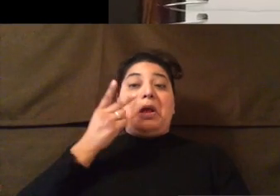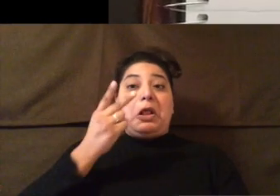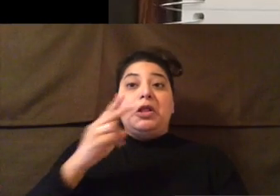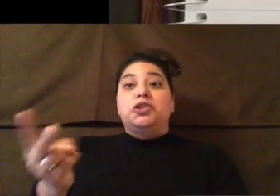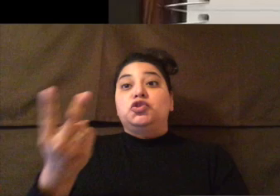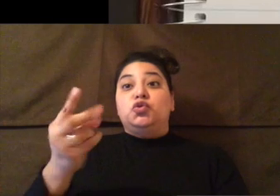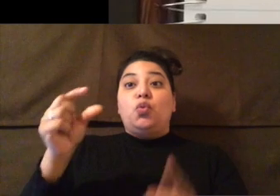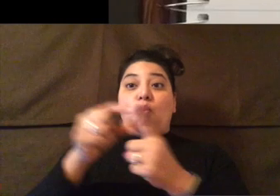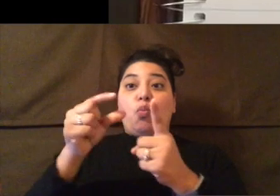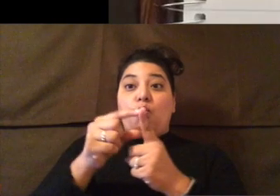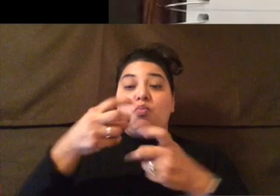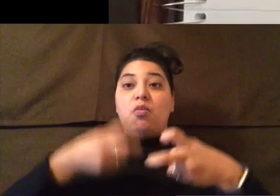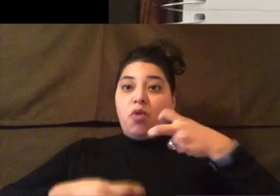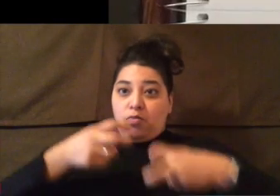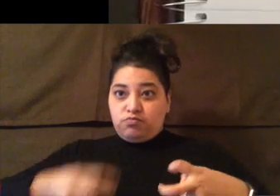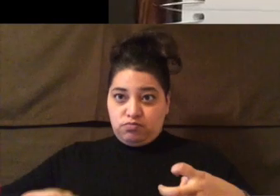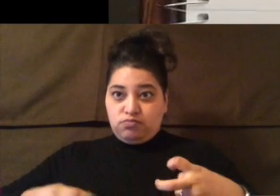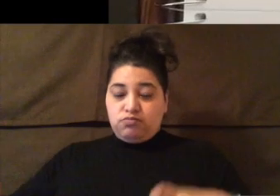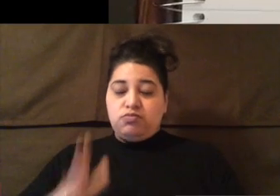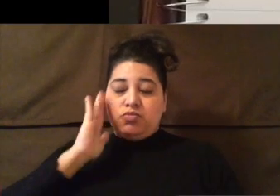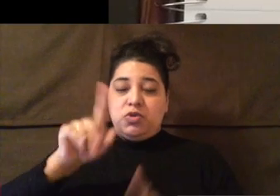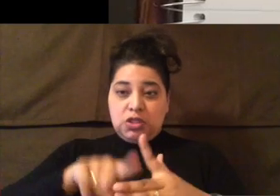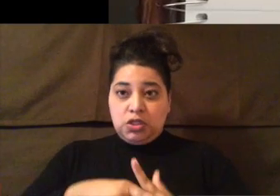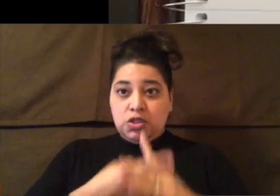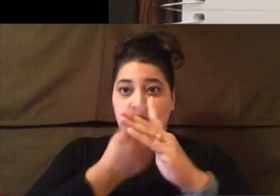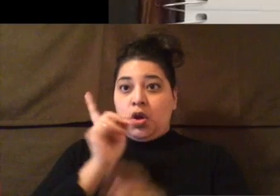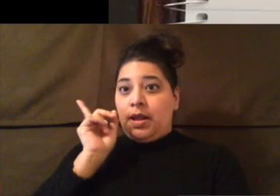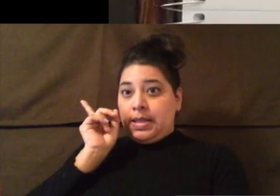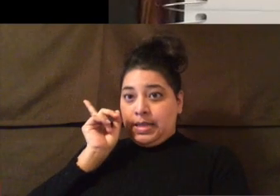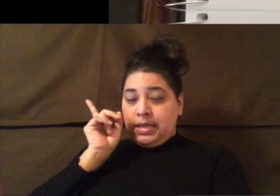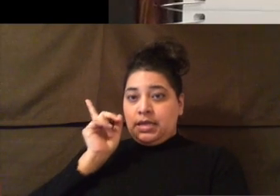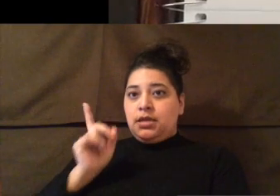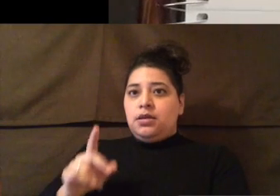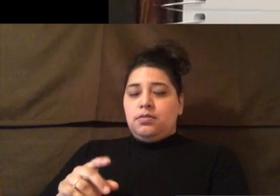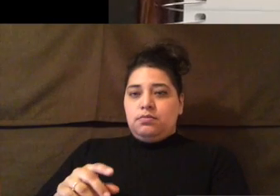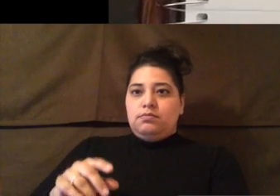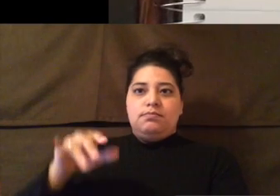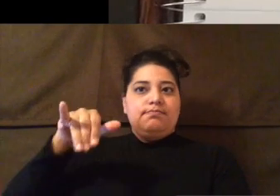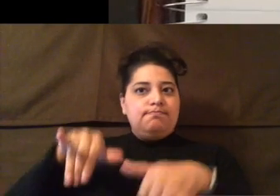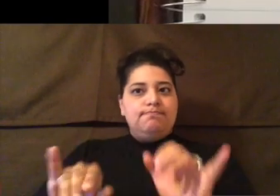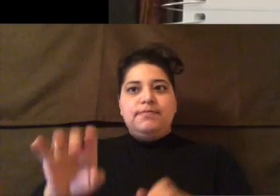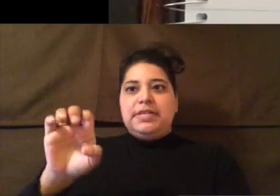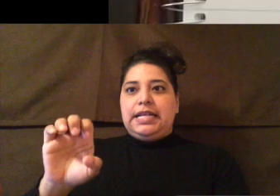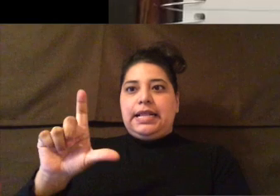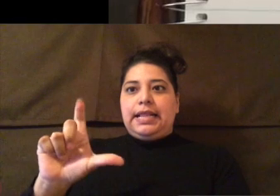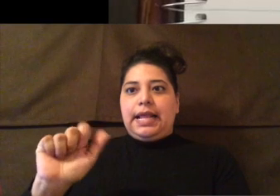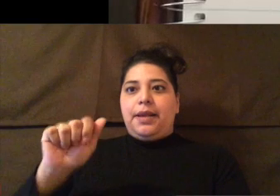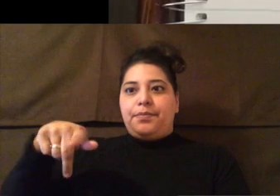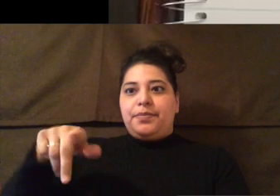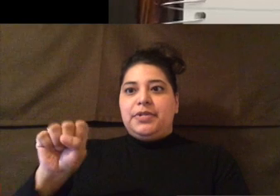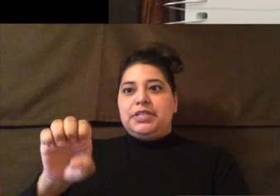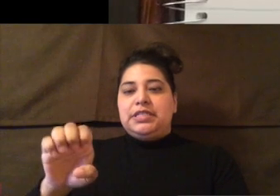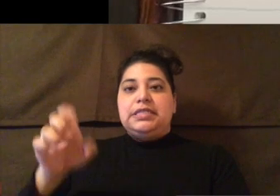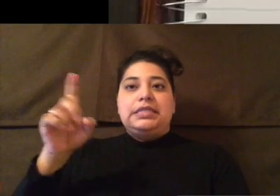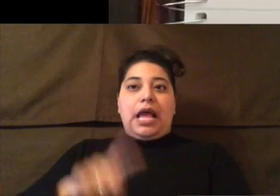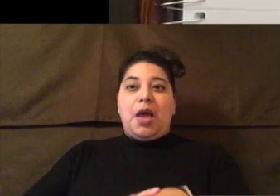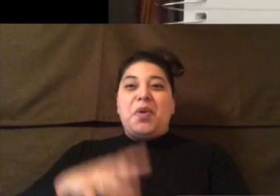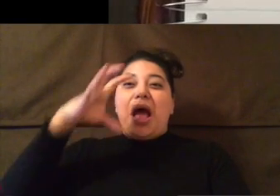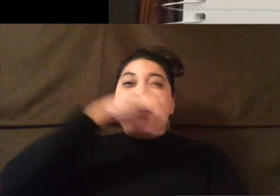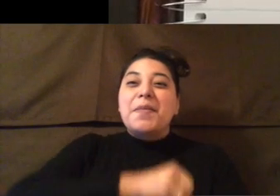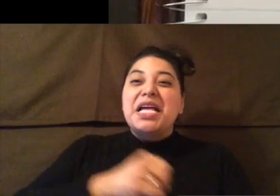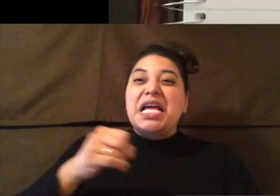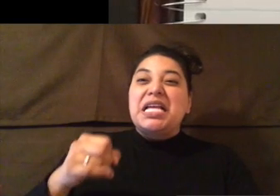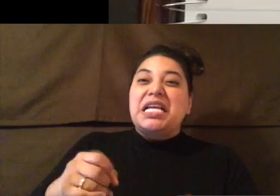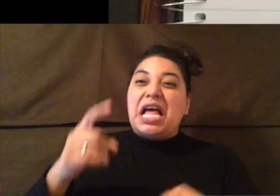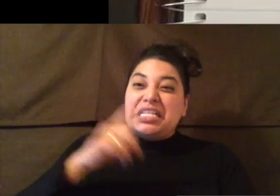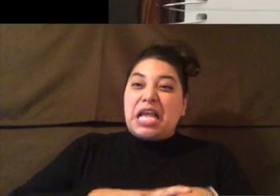All right, boys and girls, so today we are looking at two word problems. We're going to start with this one right here. They are still elapsed time when we are missing